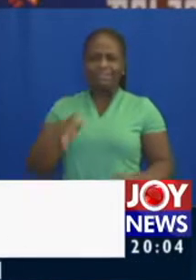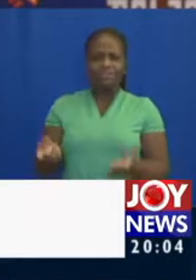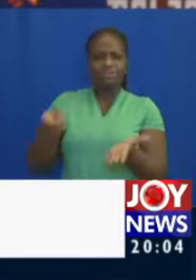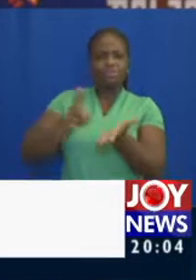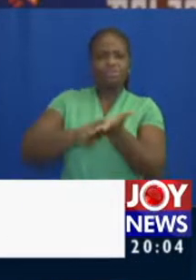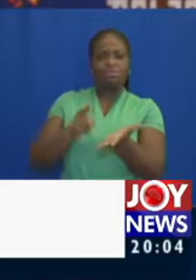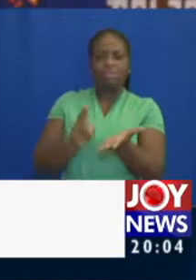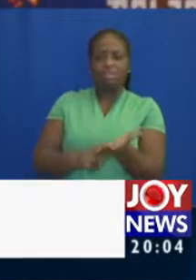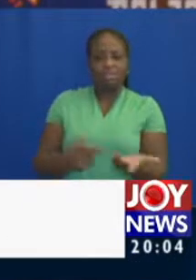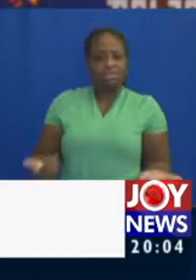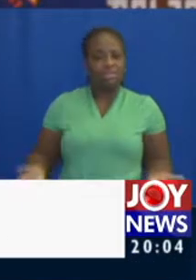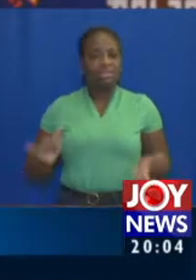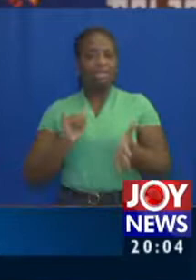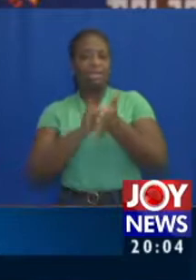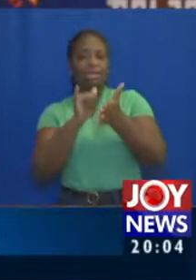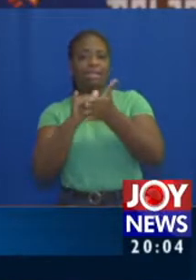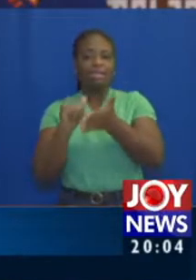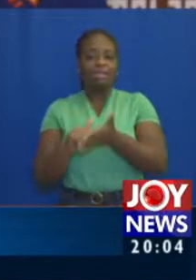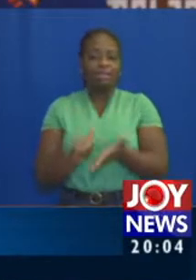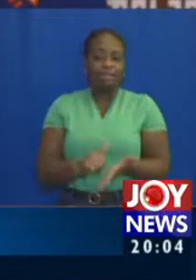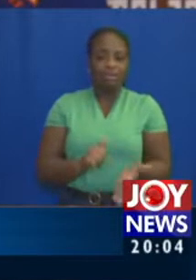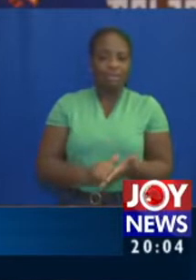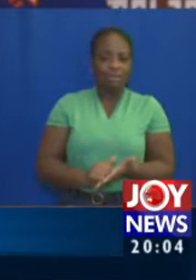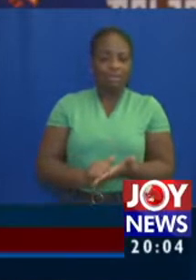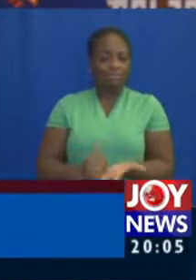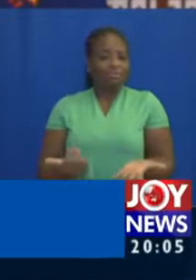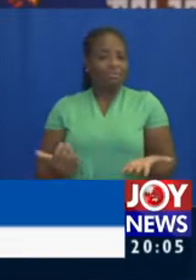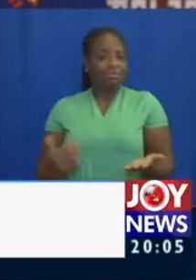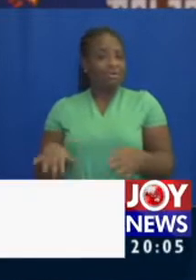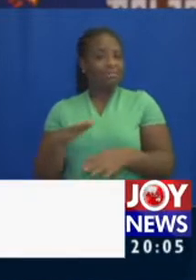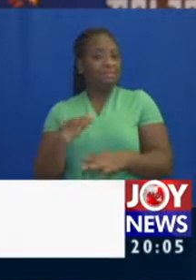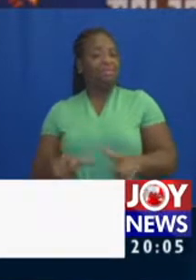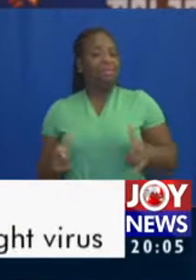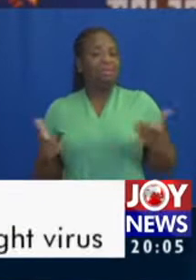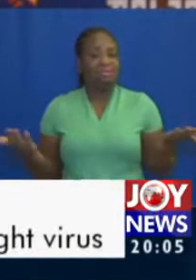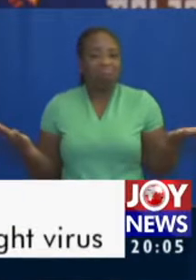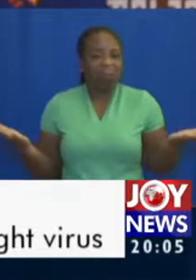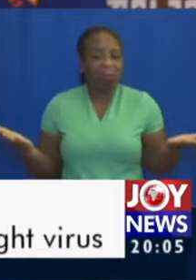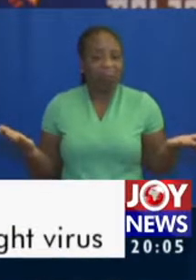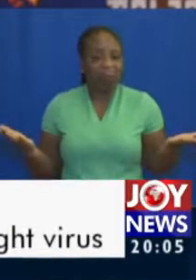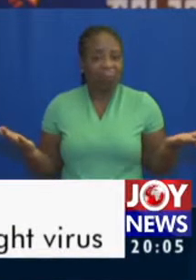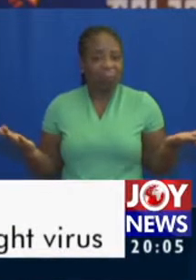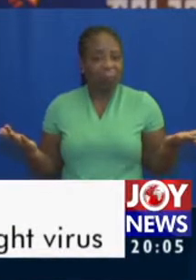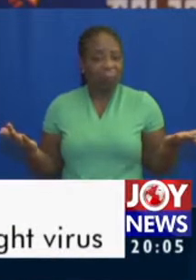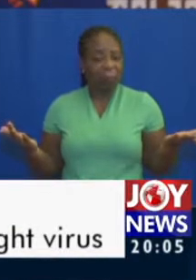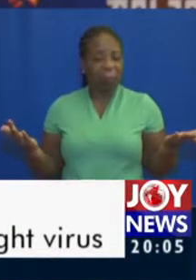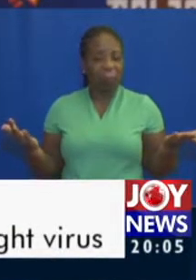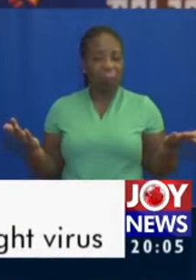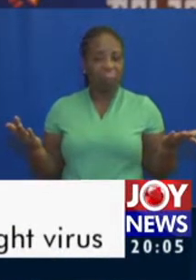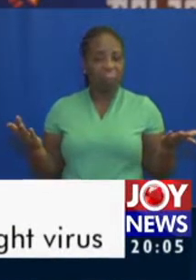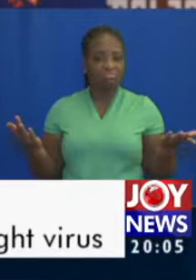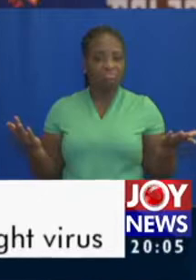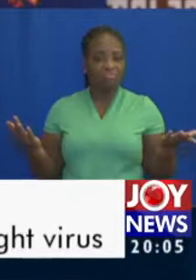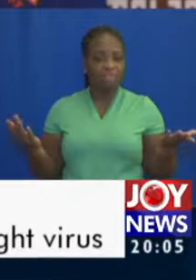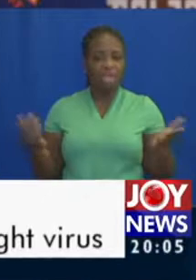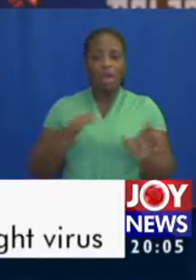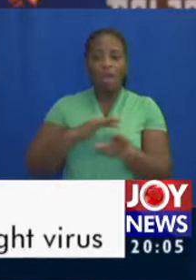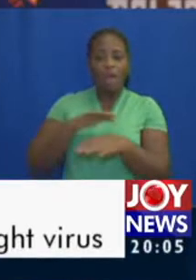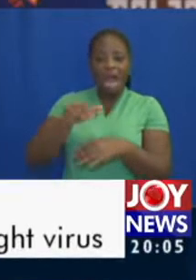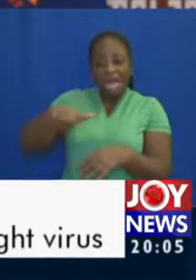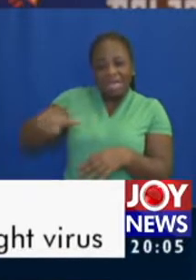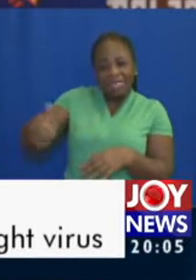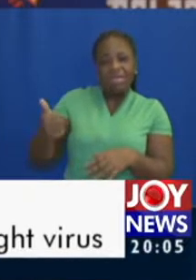of the register at the peril of their lives, ending up registering. There were also